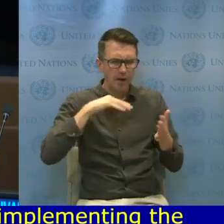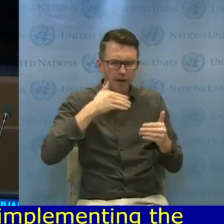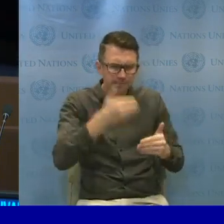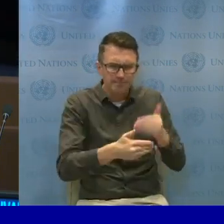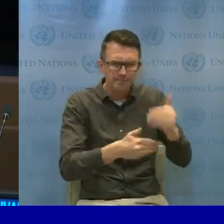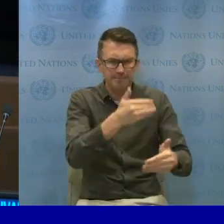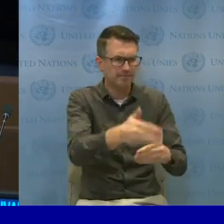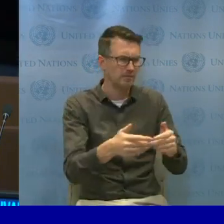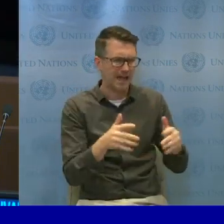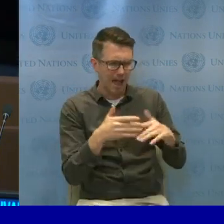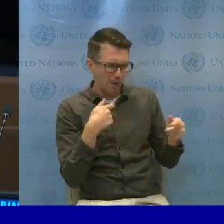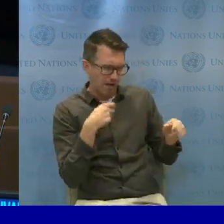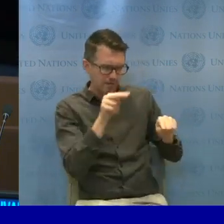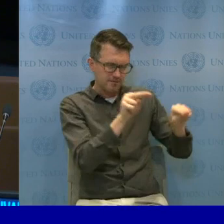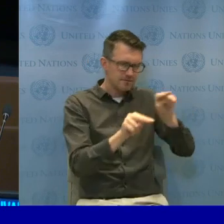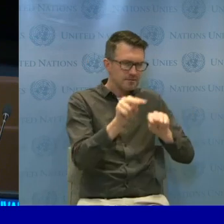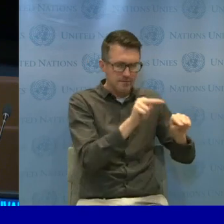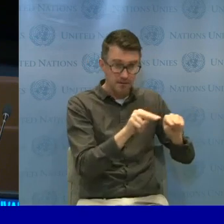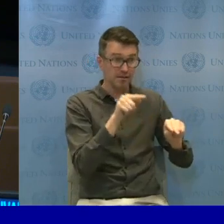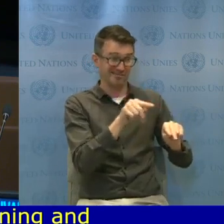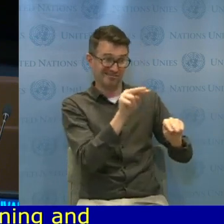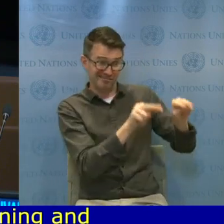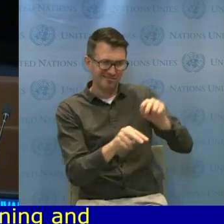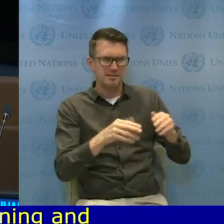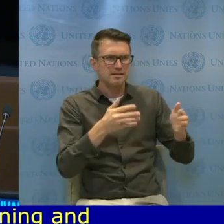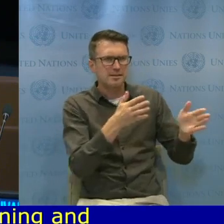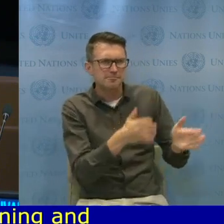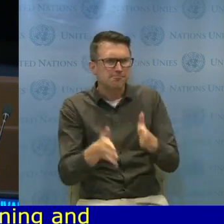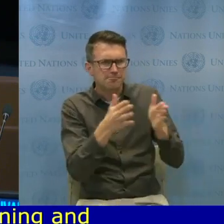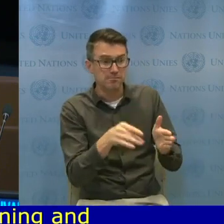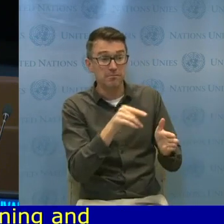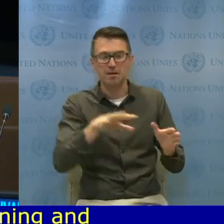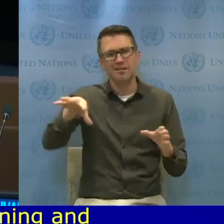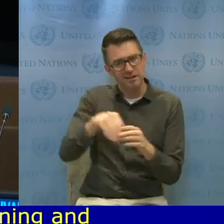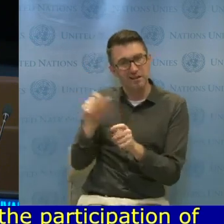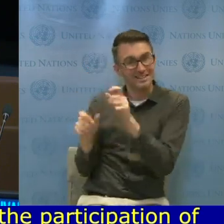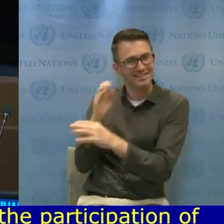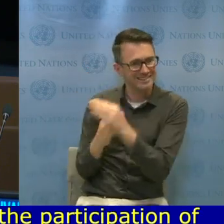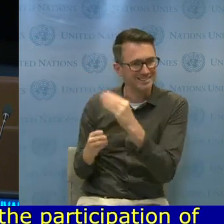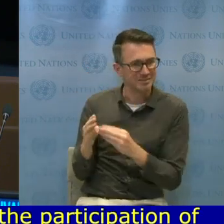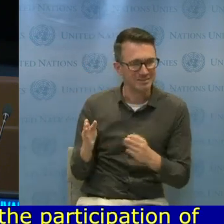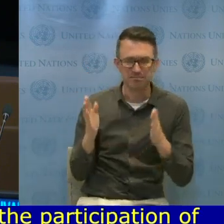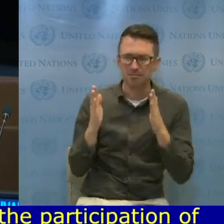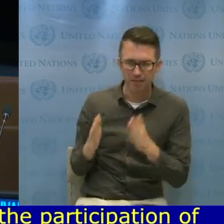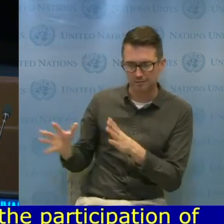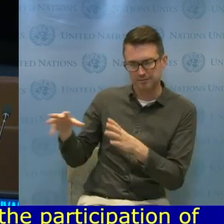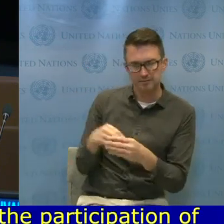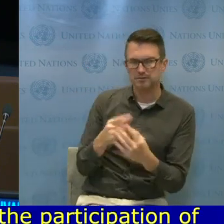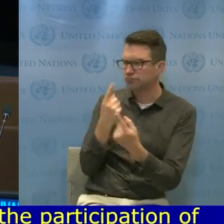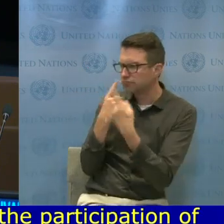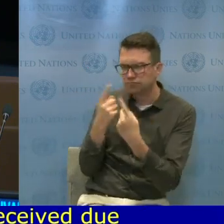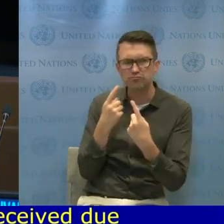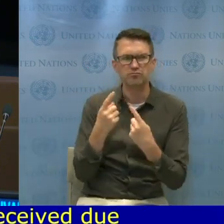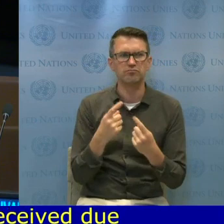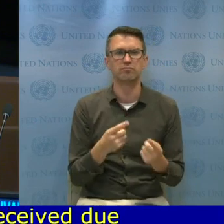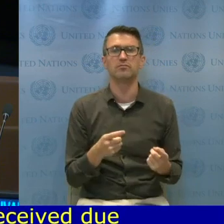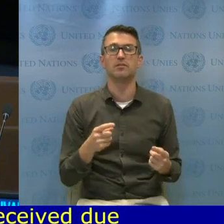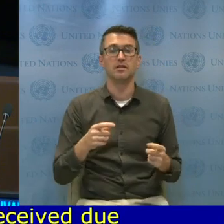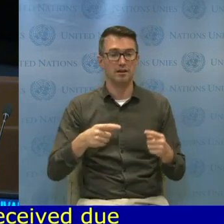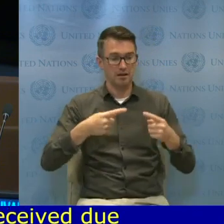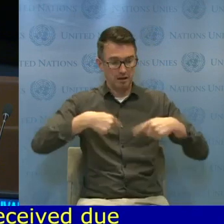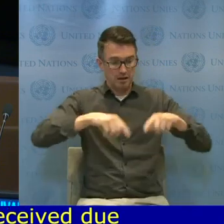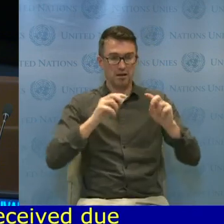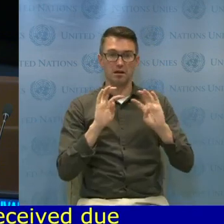has received due consideration under the strategy, and it is critical that the UN country teams consider the participation of